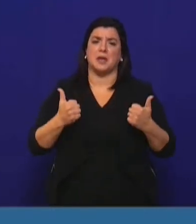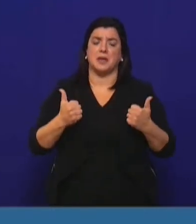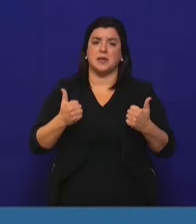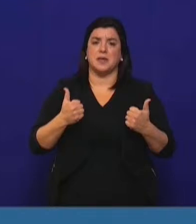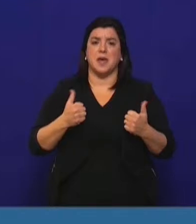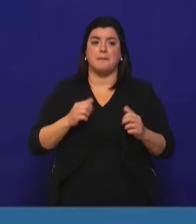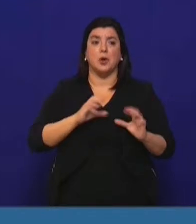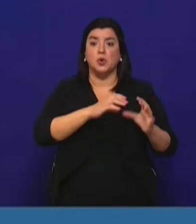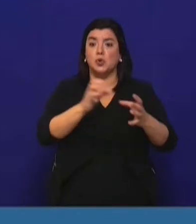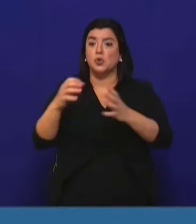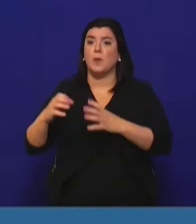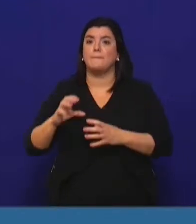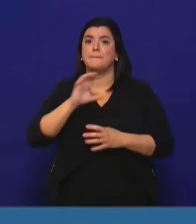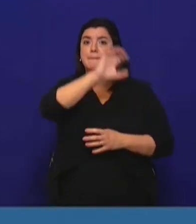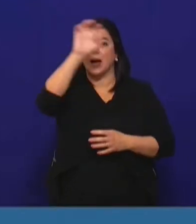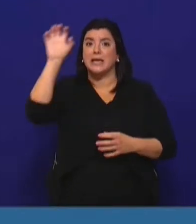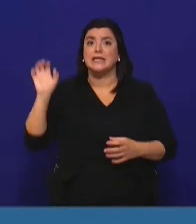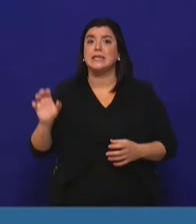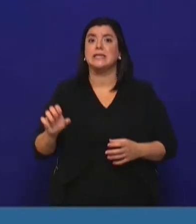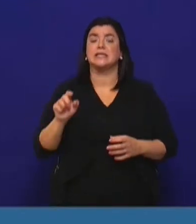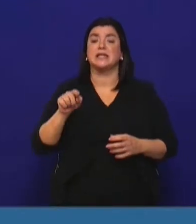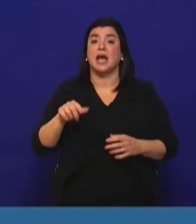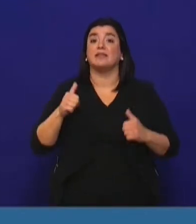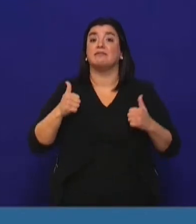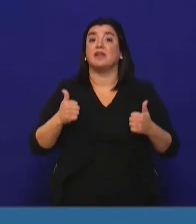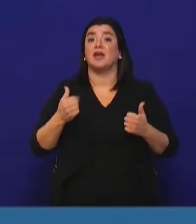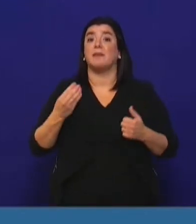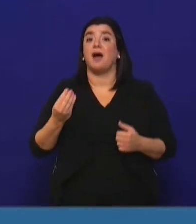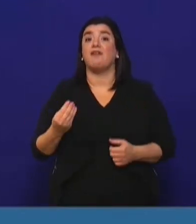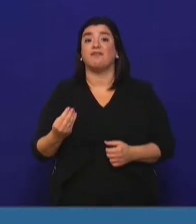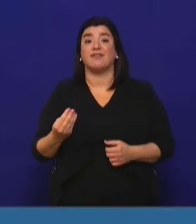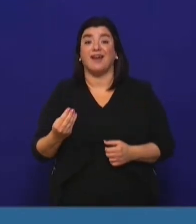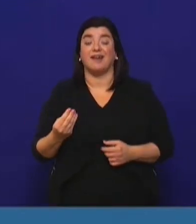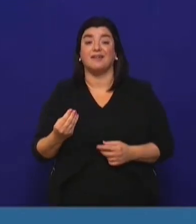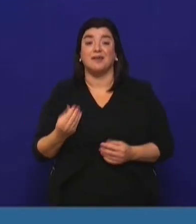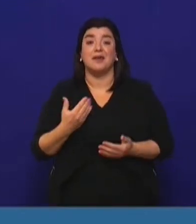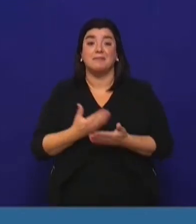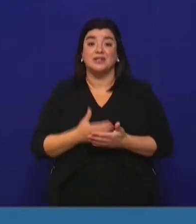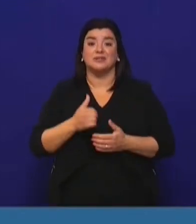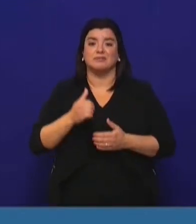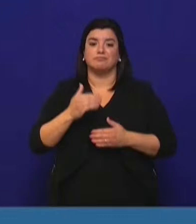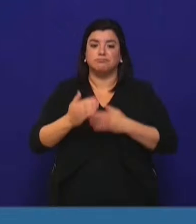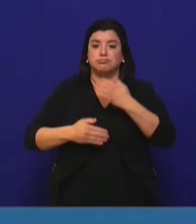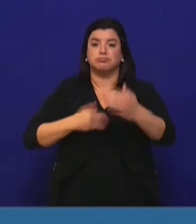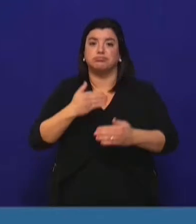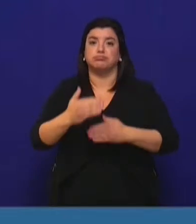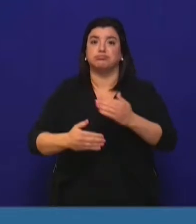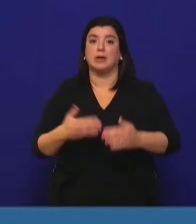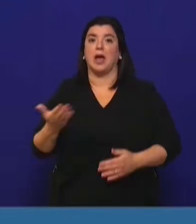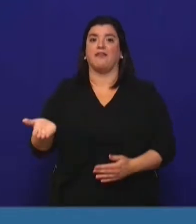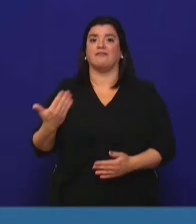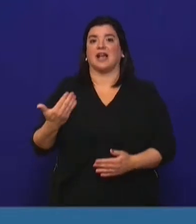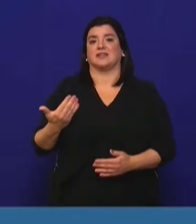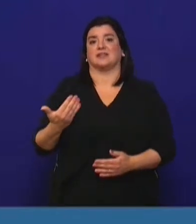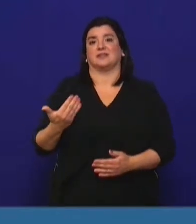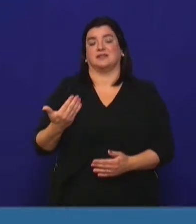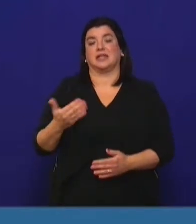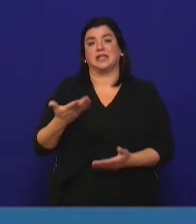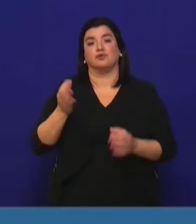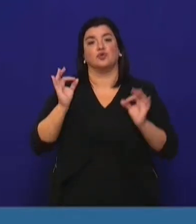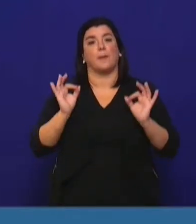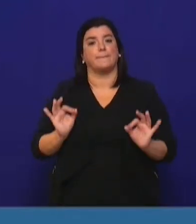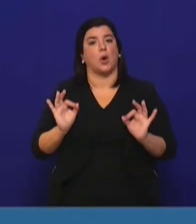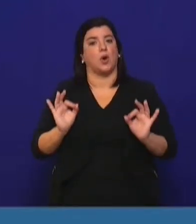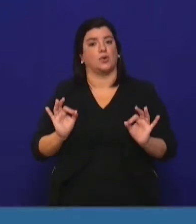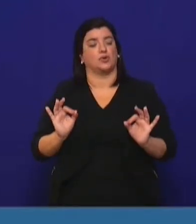ta' kull pajjiż u anke dedikazzjoni ta' ħafna nies biex il-proċessi jimxu kif suppost u anke ikollna tilqim kemm